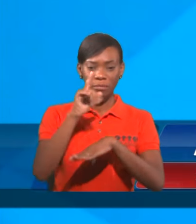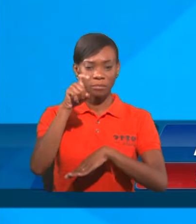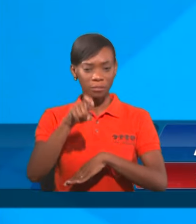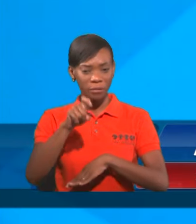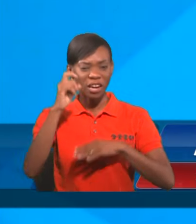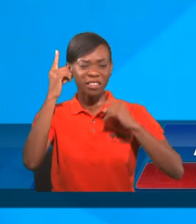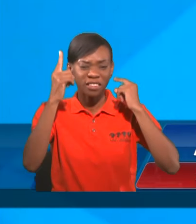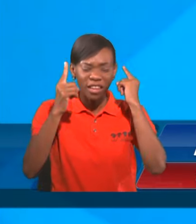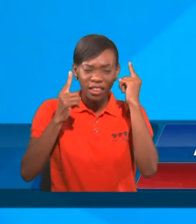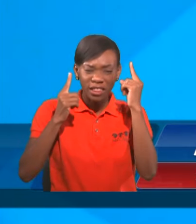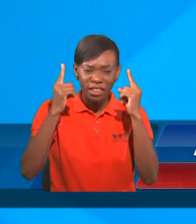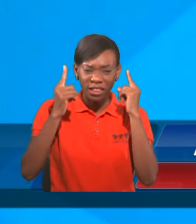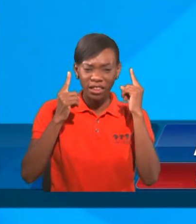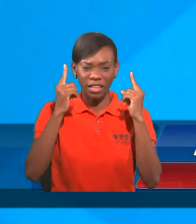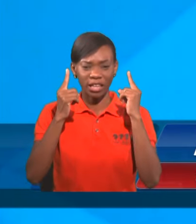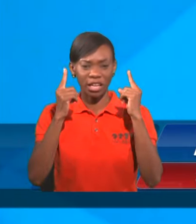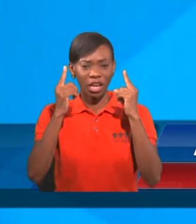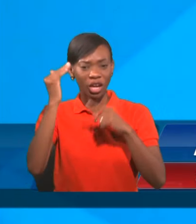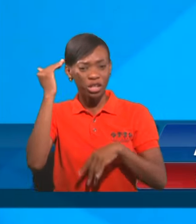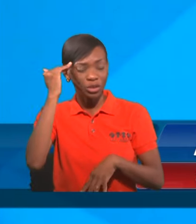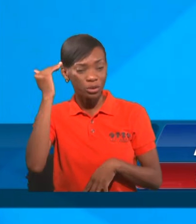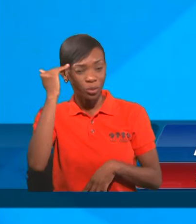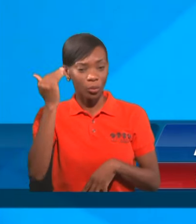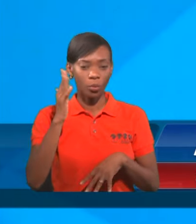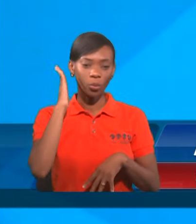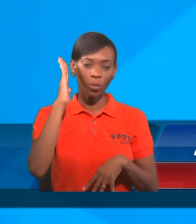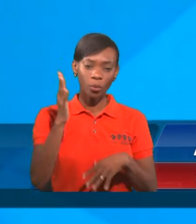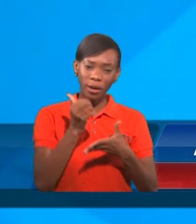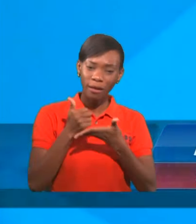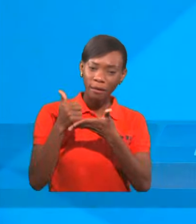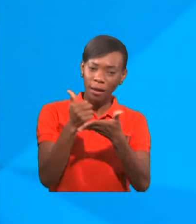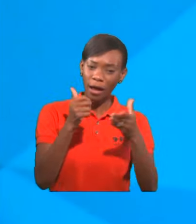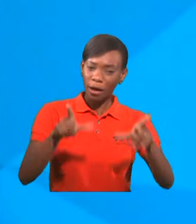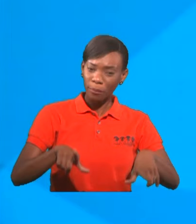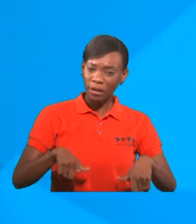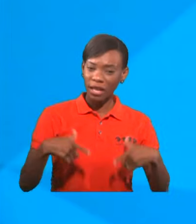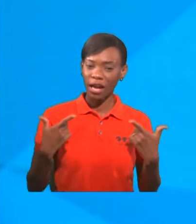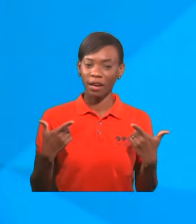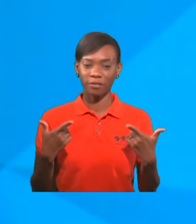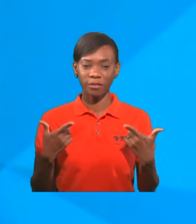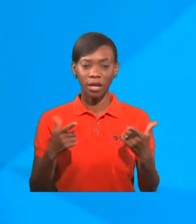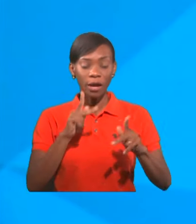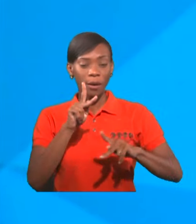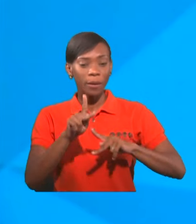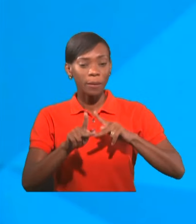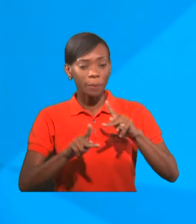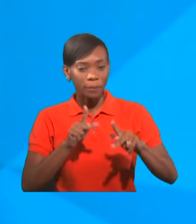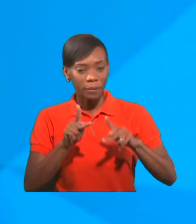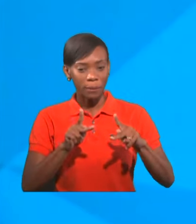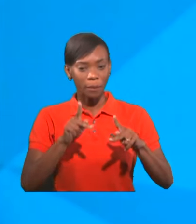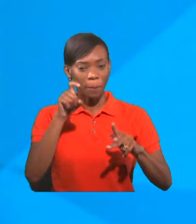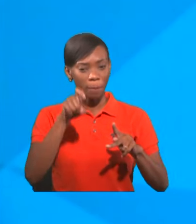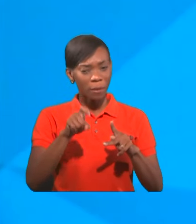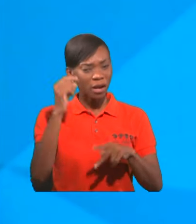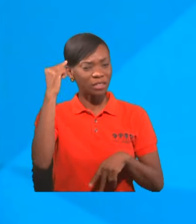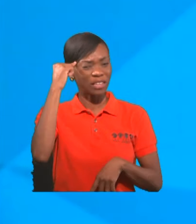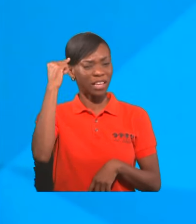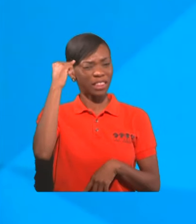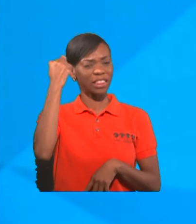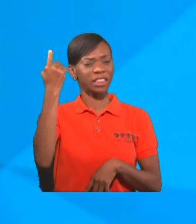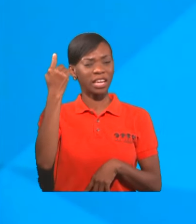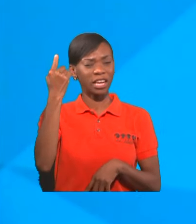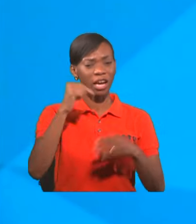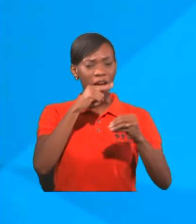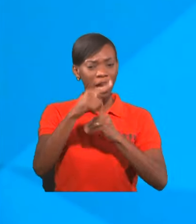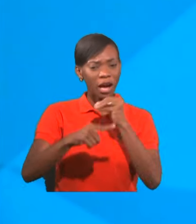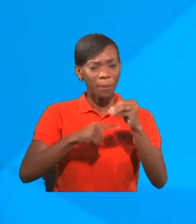packaging and maximize longevity and life cycle. Consumers must think twice about the goods and products they